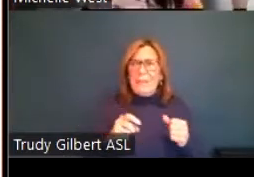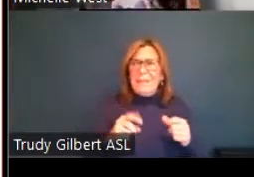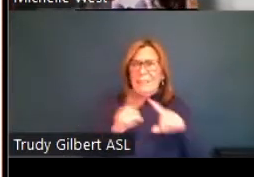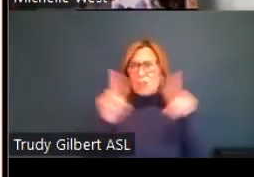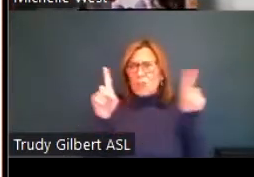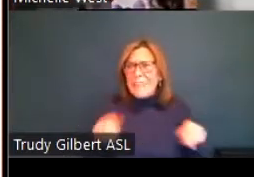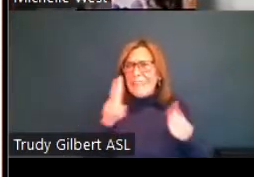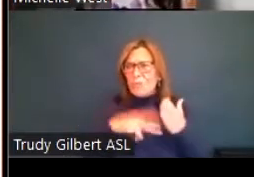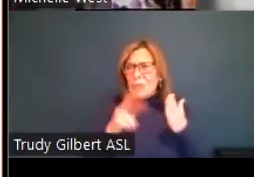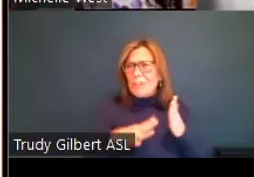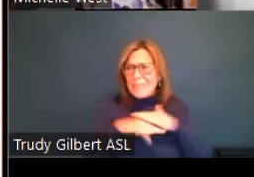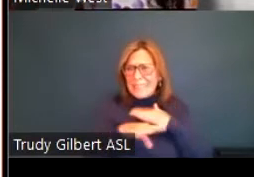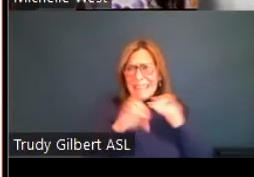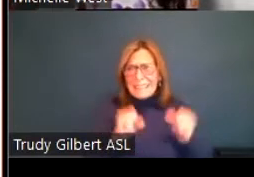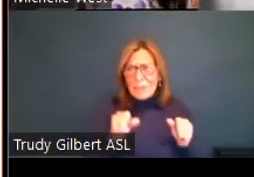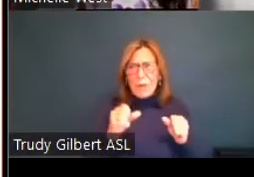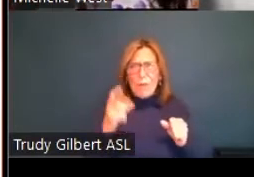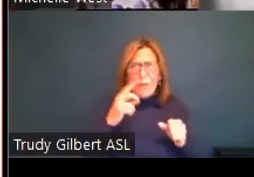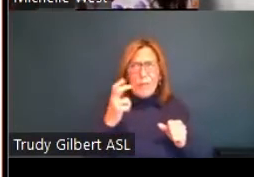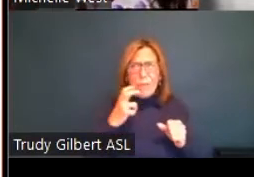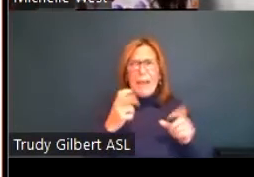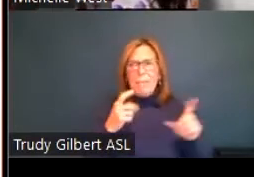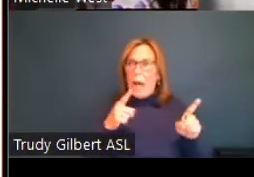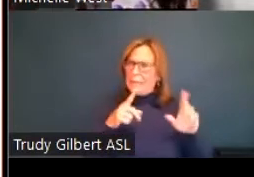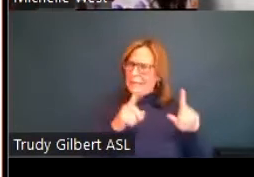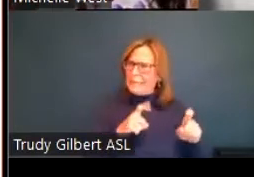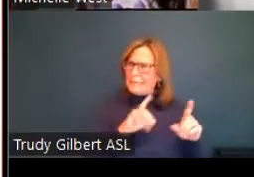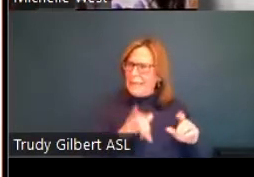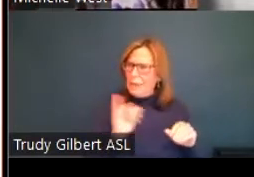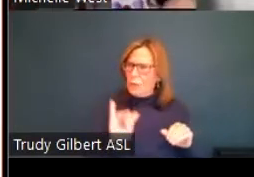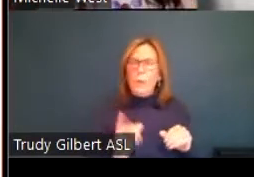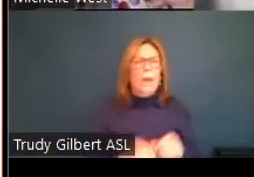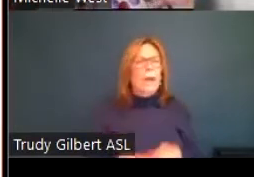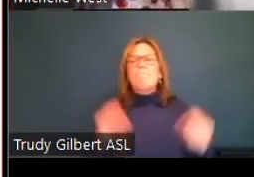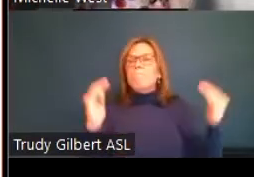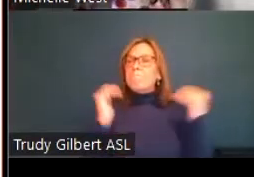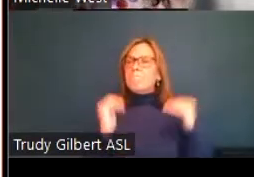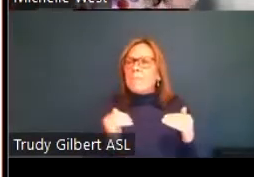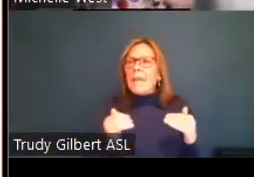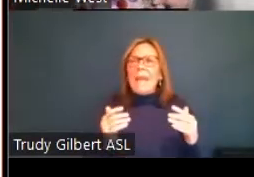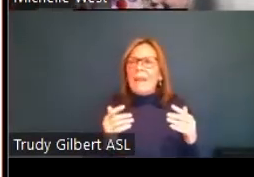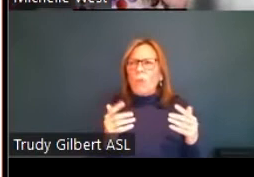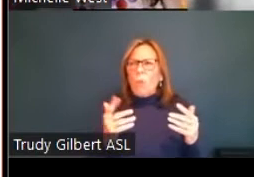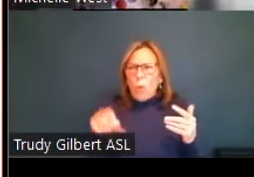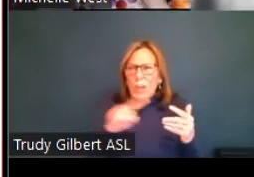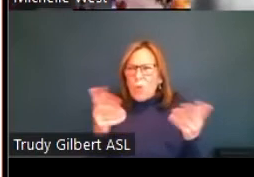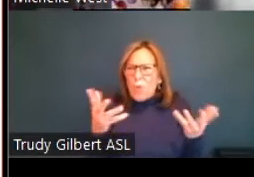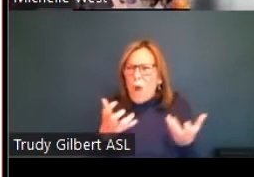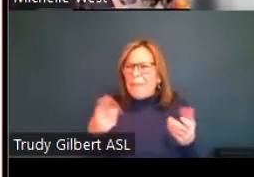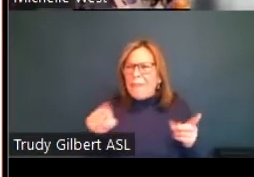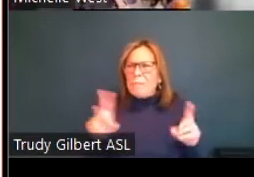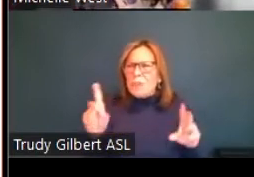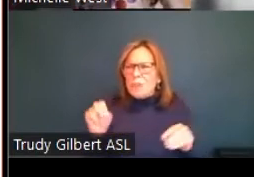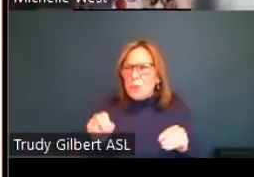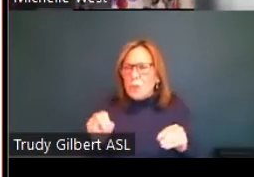that well. All right, next is, what do you want them to do? Sometimes people, that's the show versus